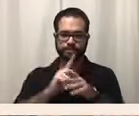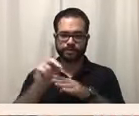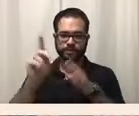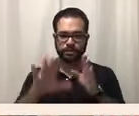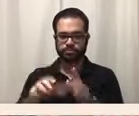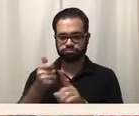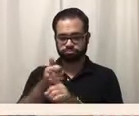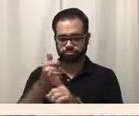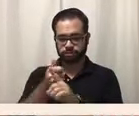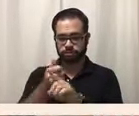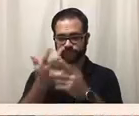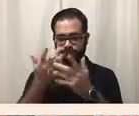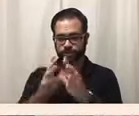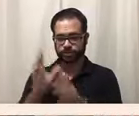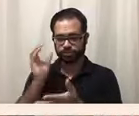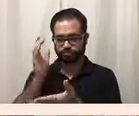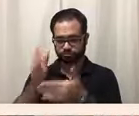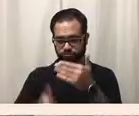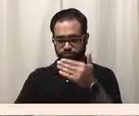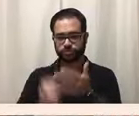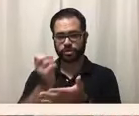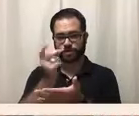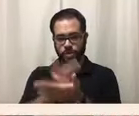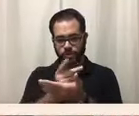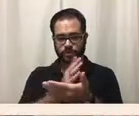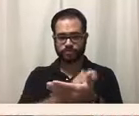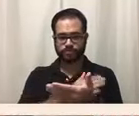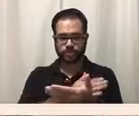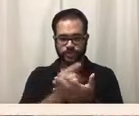approved music therapy program.